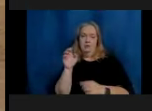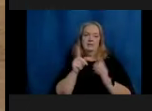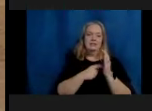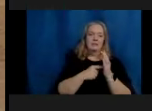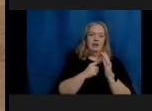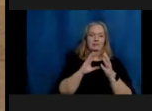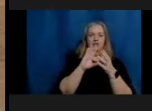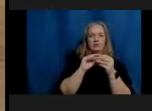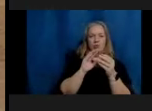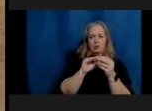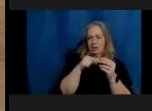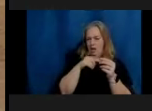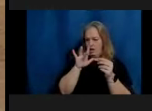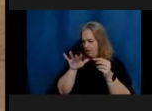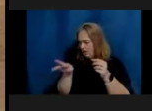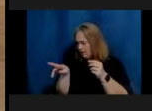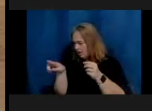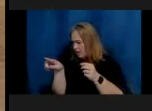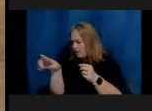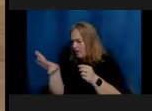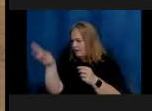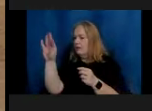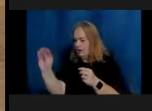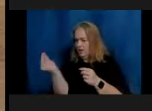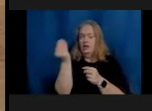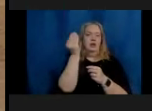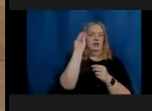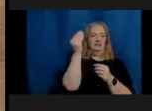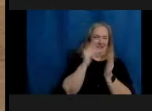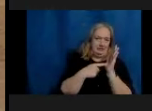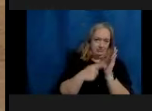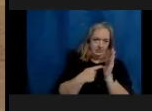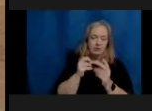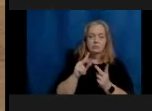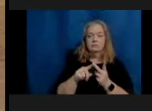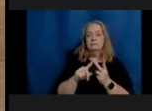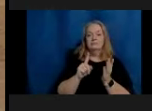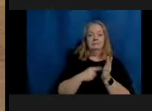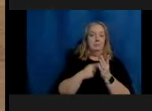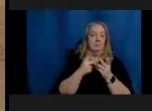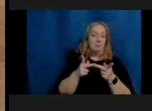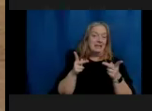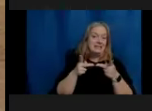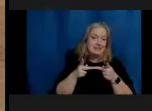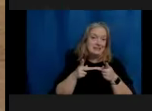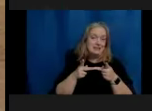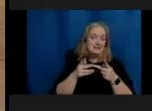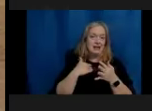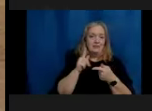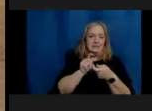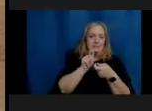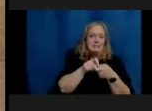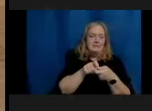like, is this what y'all have there? Or a place, like maybe you type in like a specific